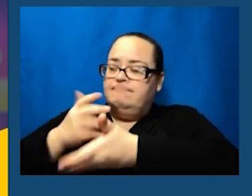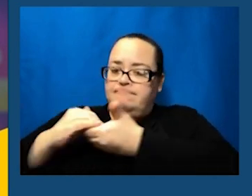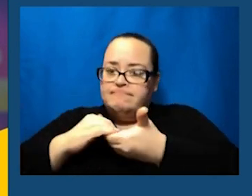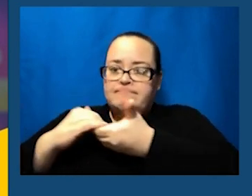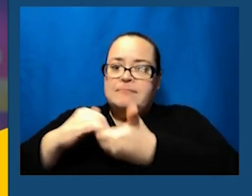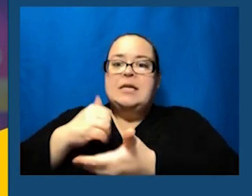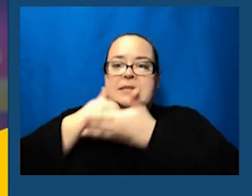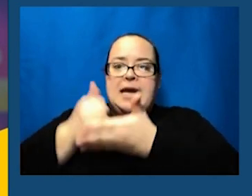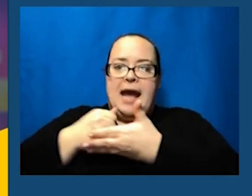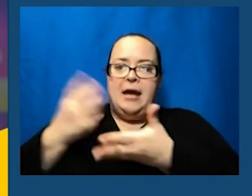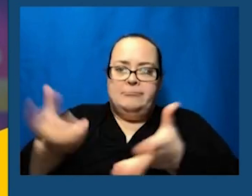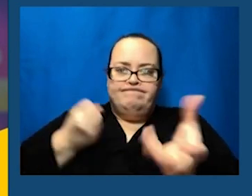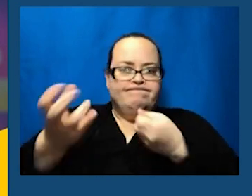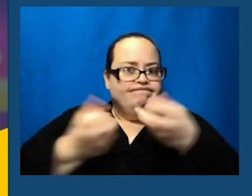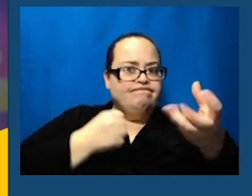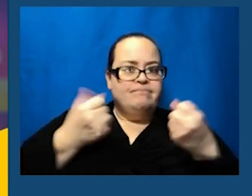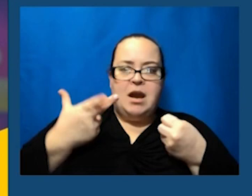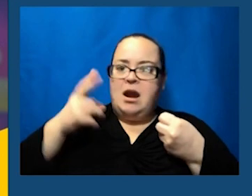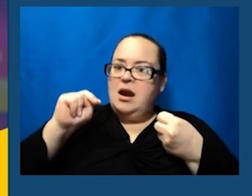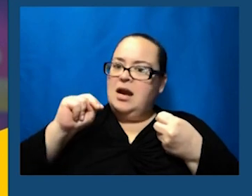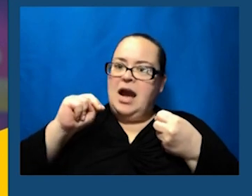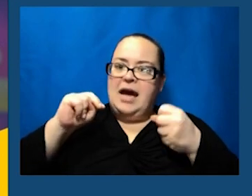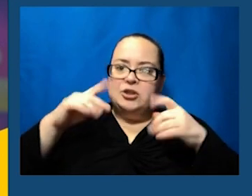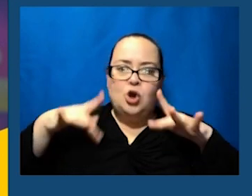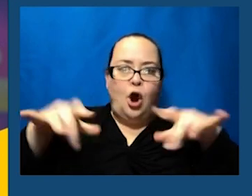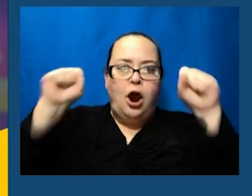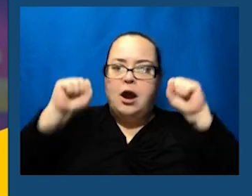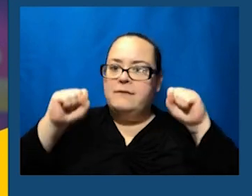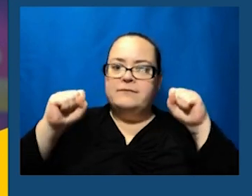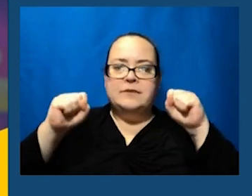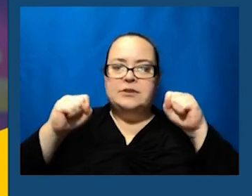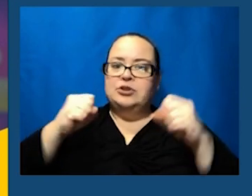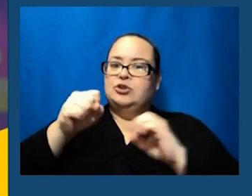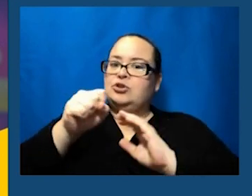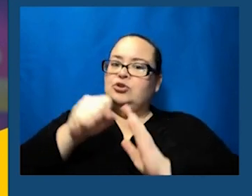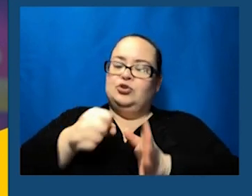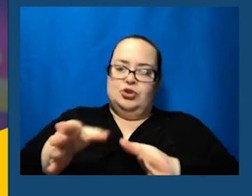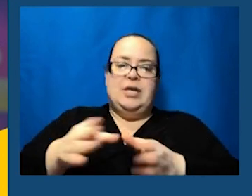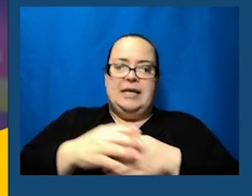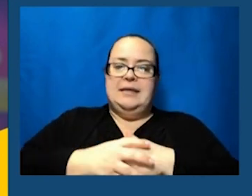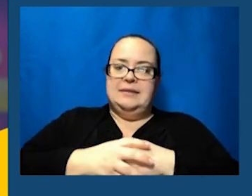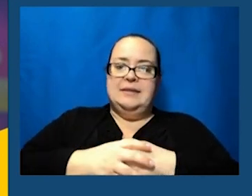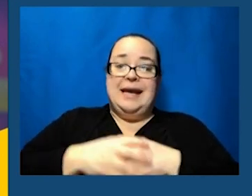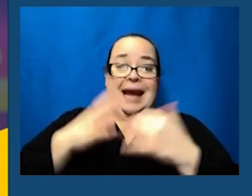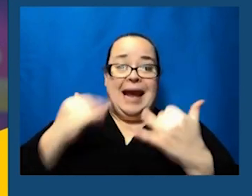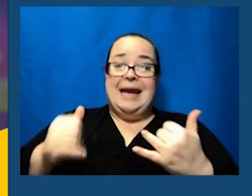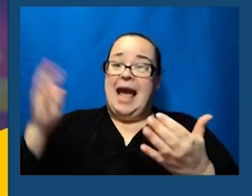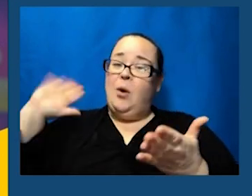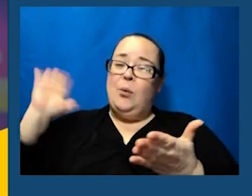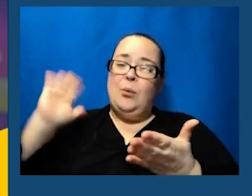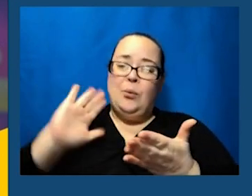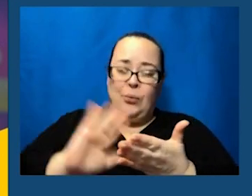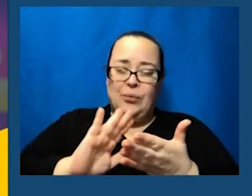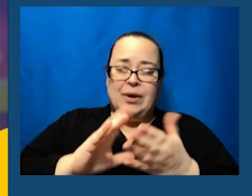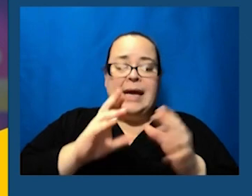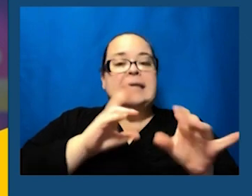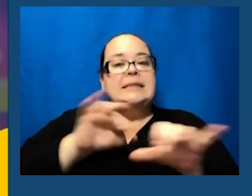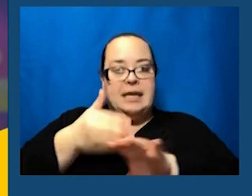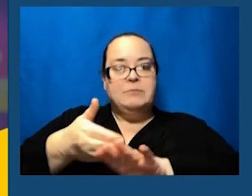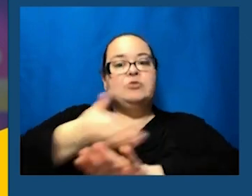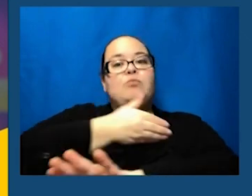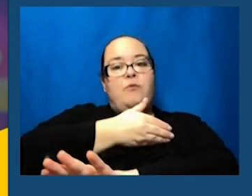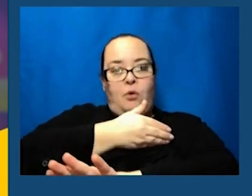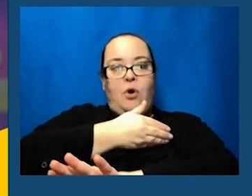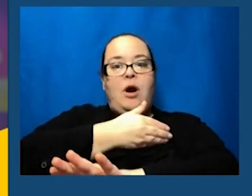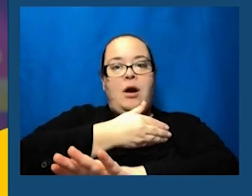our gun crimes, gun violence is down to our pre-pandemic, and people weren't even as worried about public safety. So we're down in gun